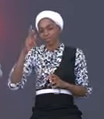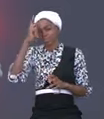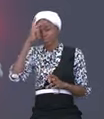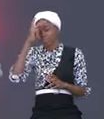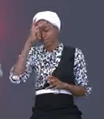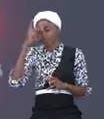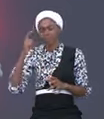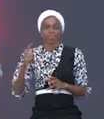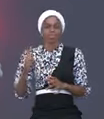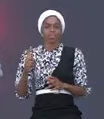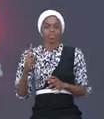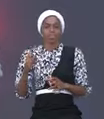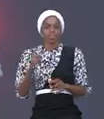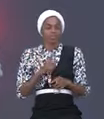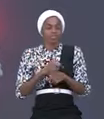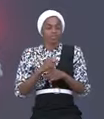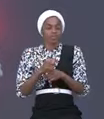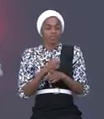youth globally.